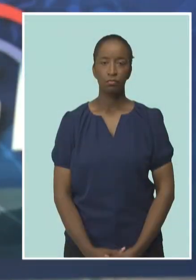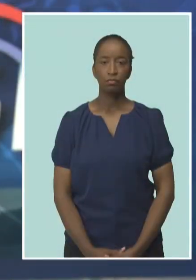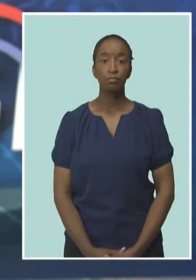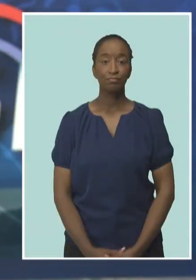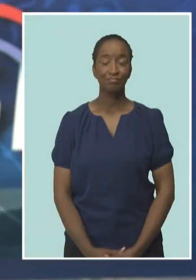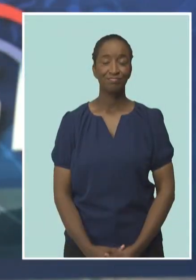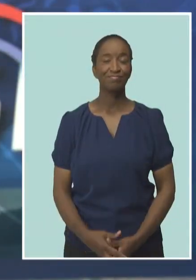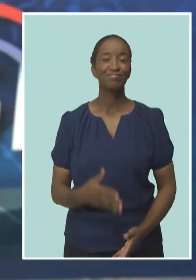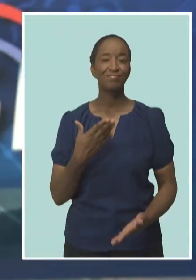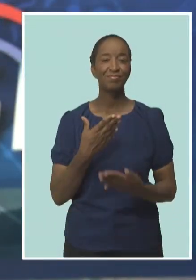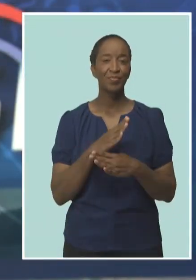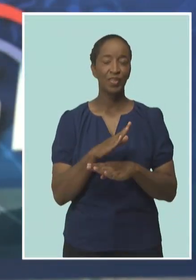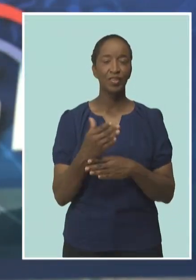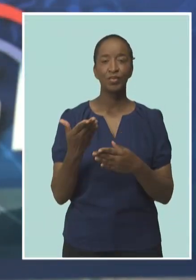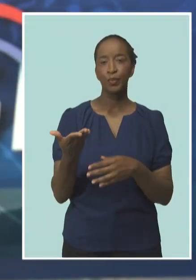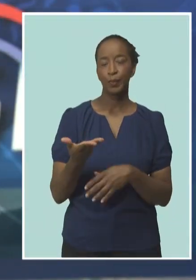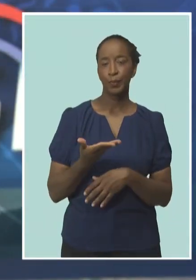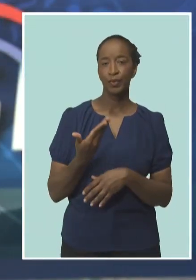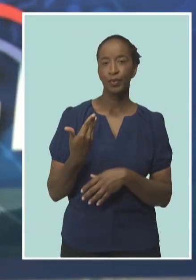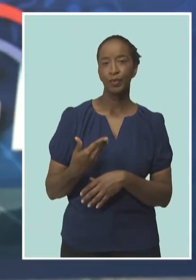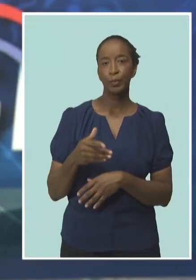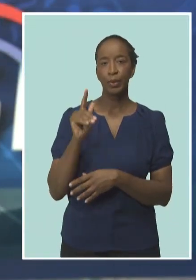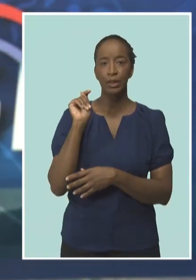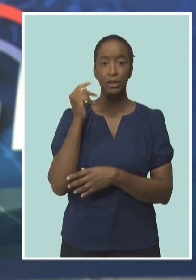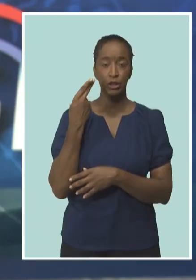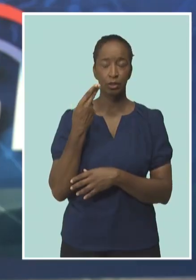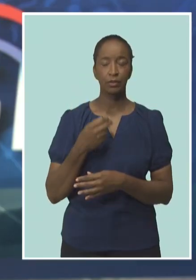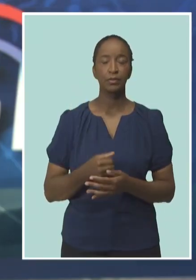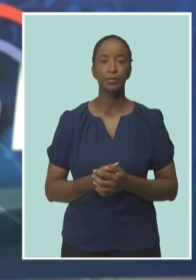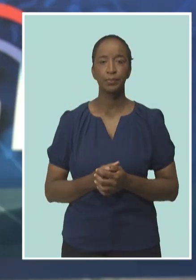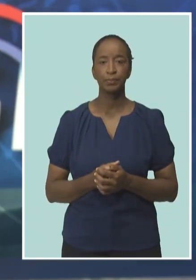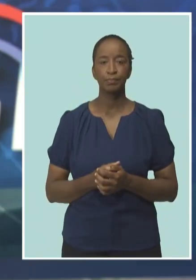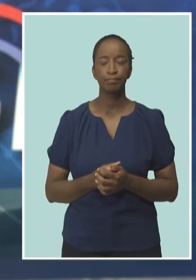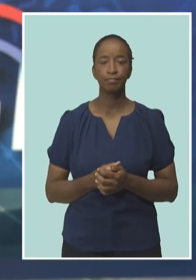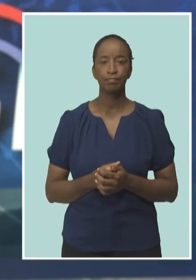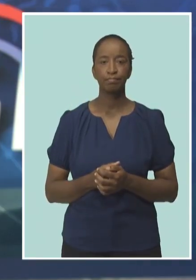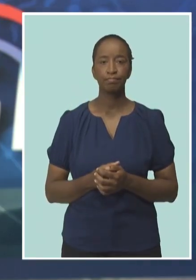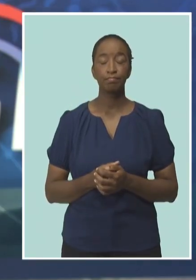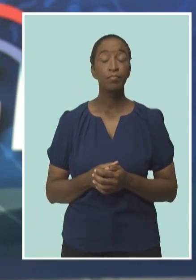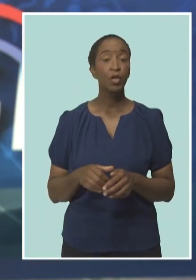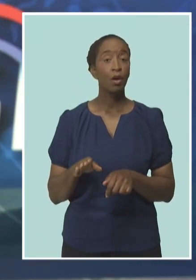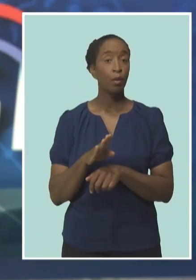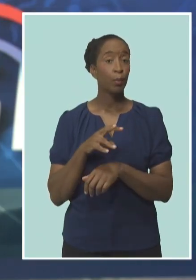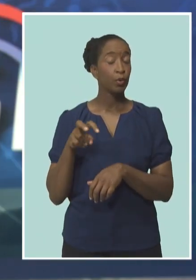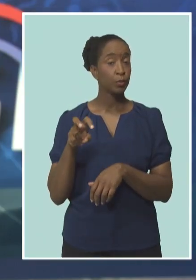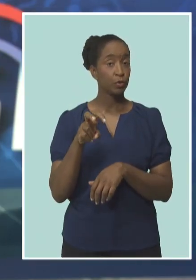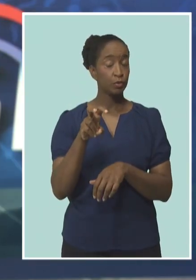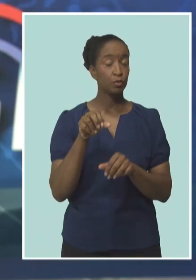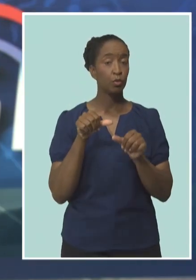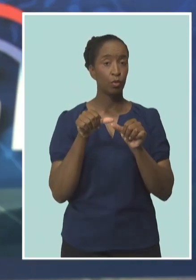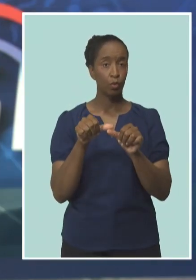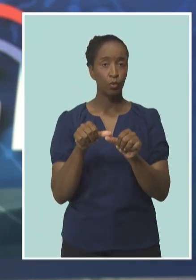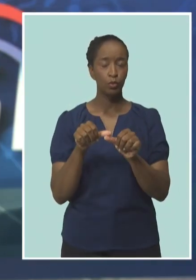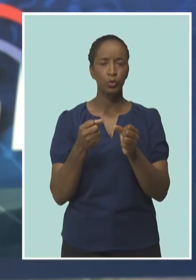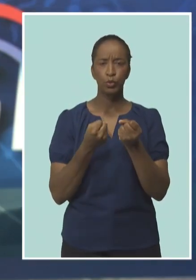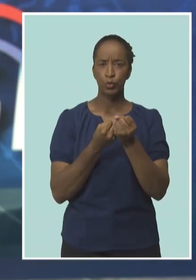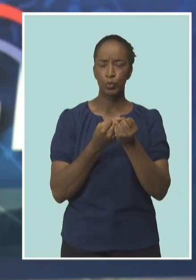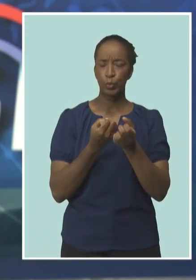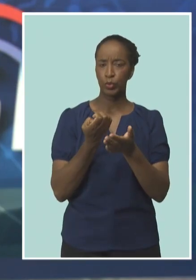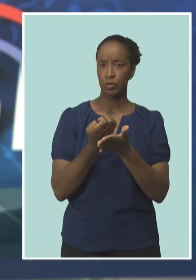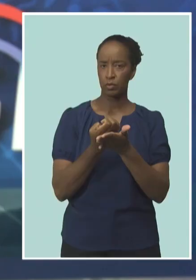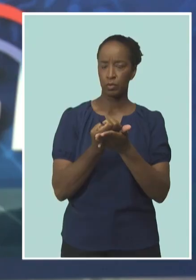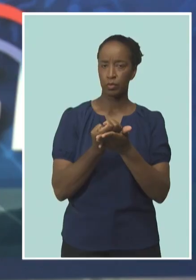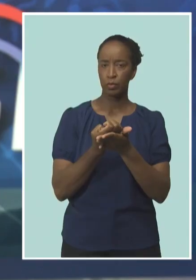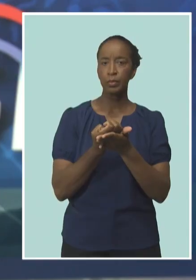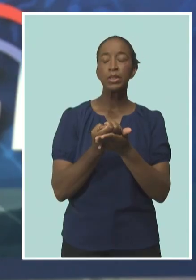Good evening and welcome. I'm Tisha Hines with the details to the news. For Barbados' tourism sector to remain the heartbeat of the economy, industry